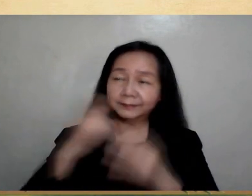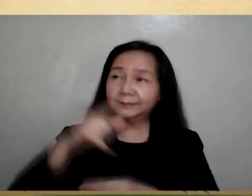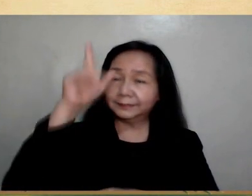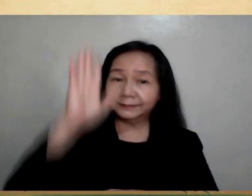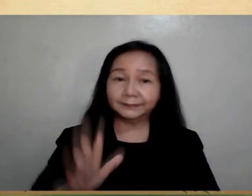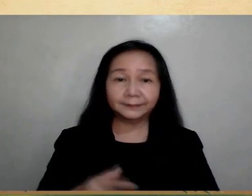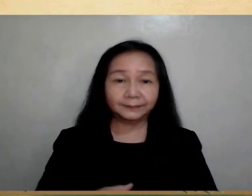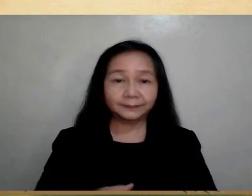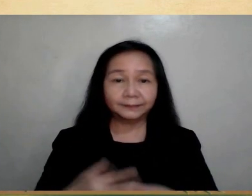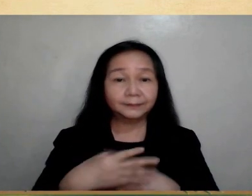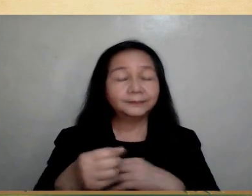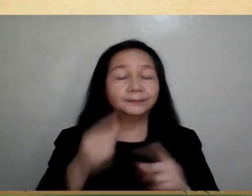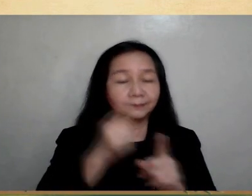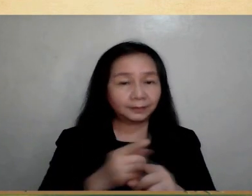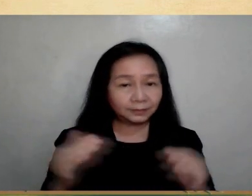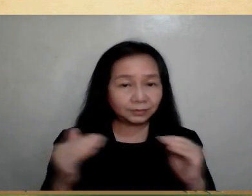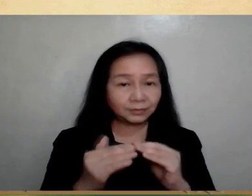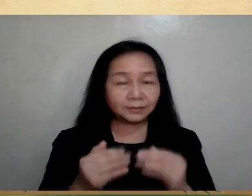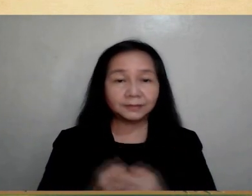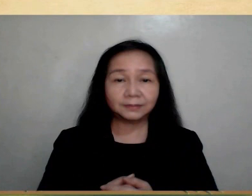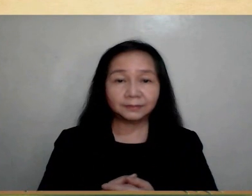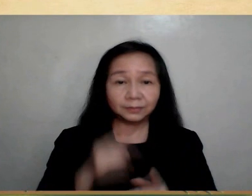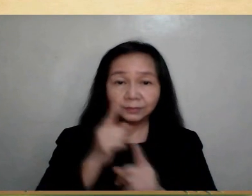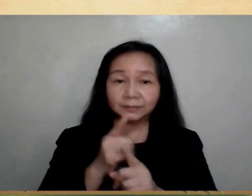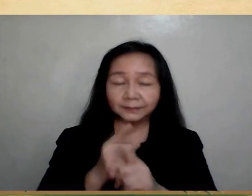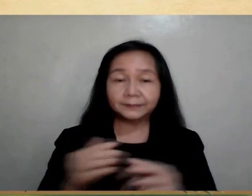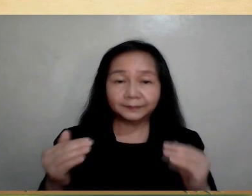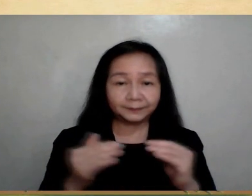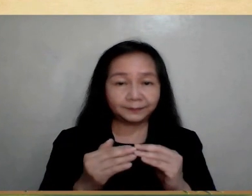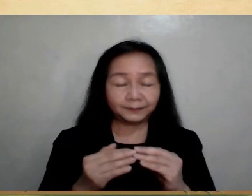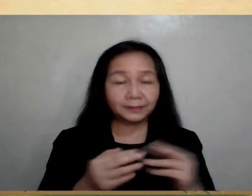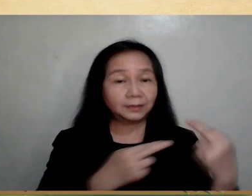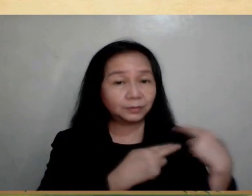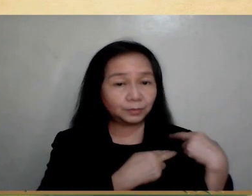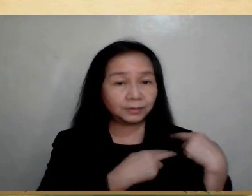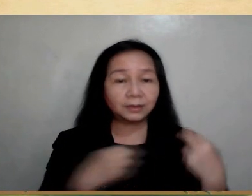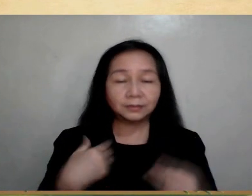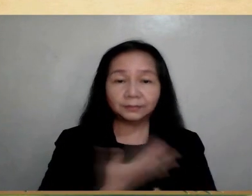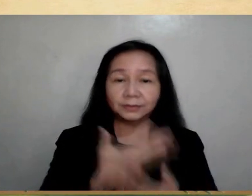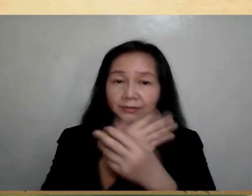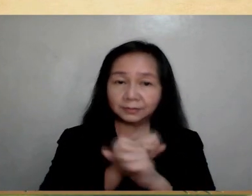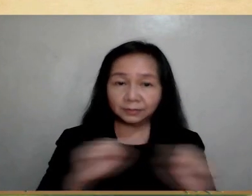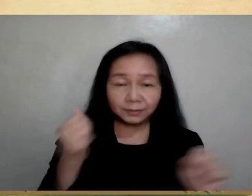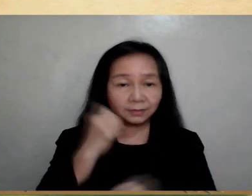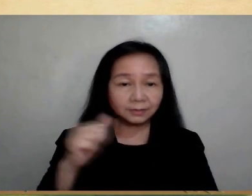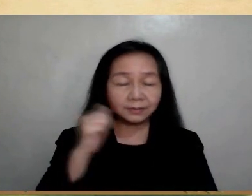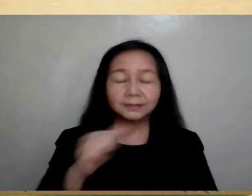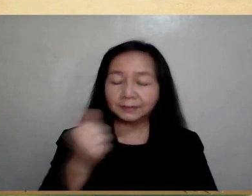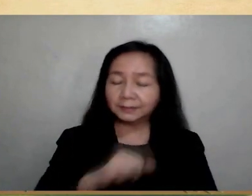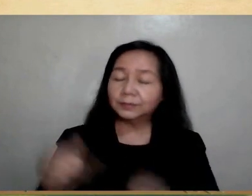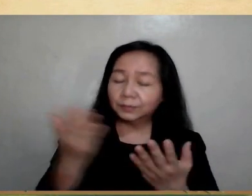thanks to the Lord our God. It is right and just. It is truly right and just, our duty and our